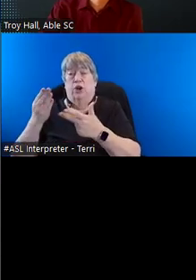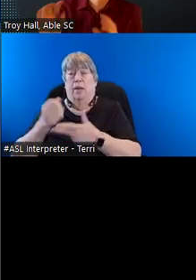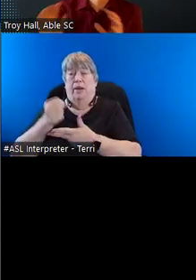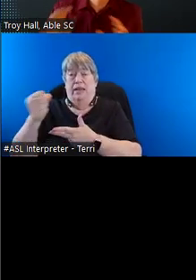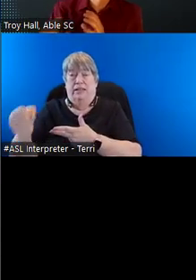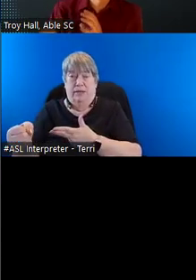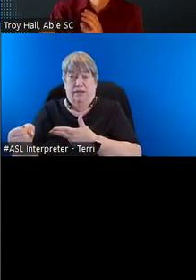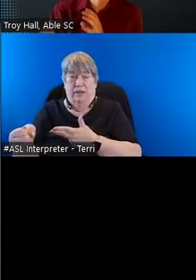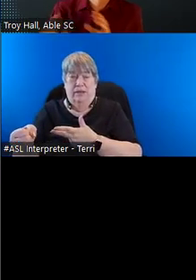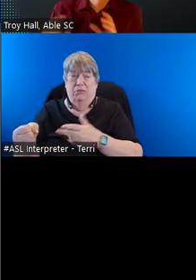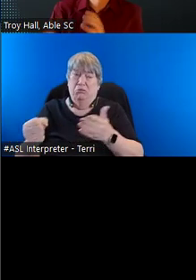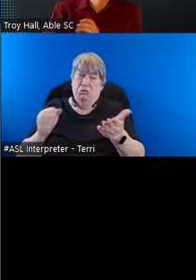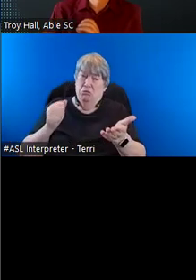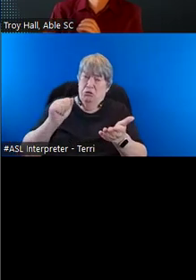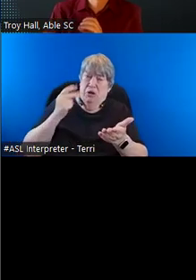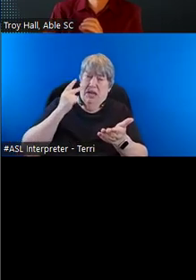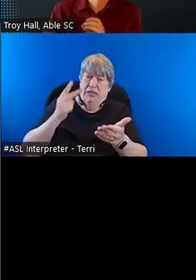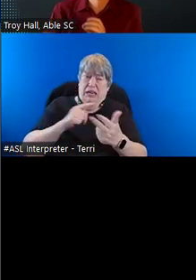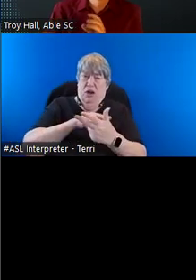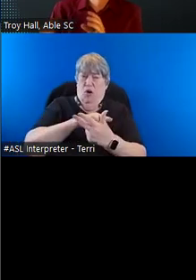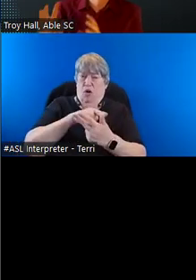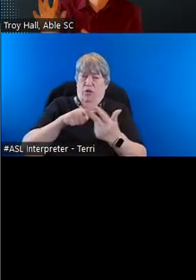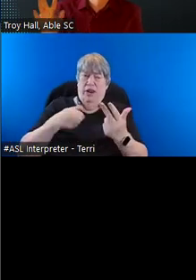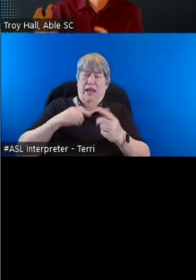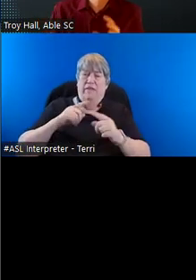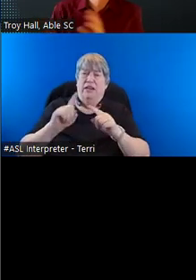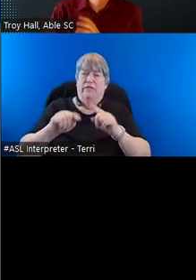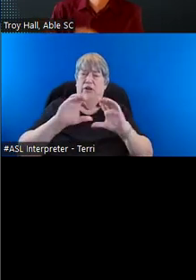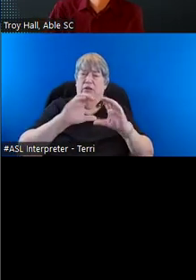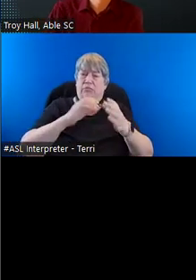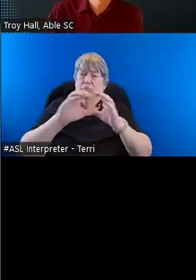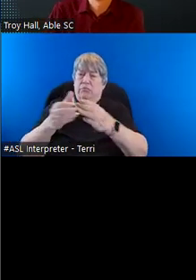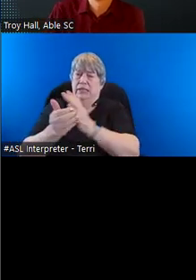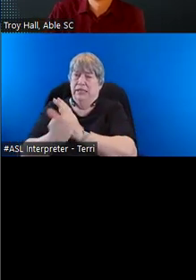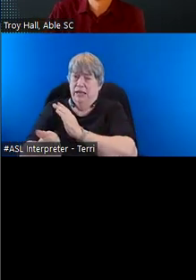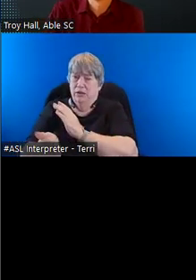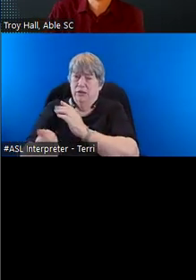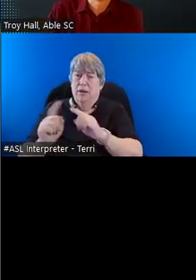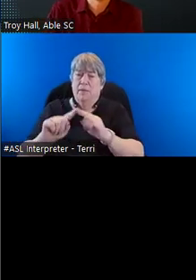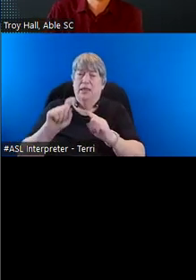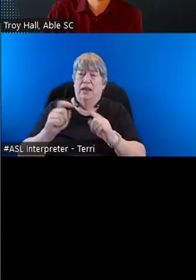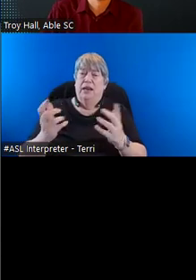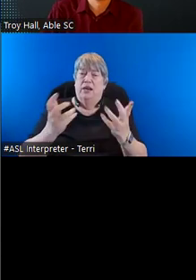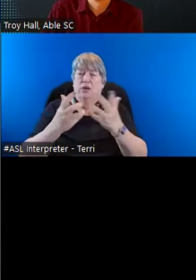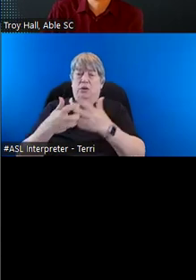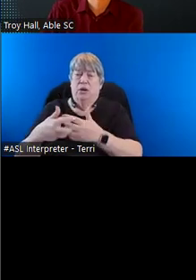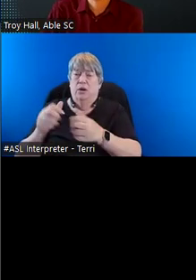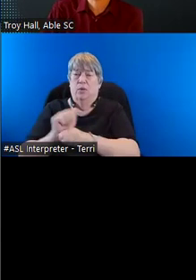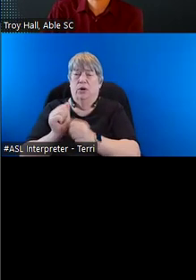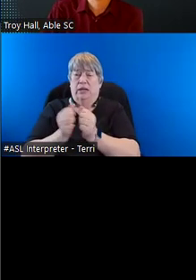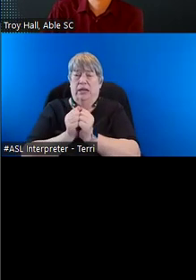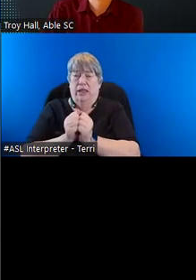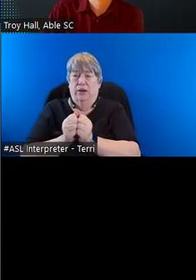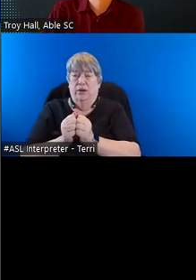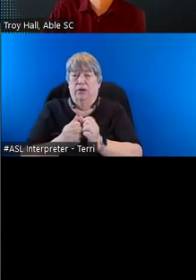of see how we all have different skill sets, but we all have to put these pieces together to make the transition work.